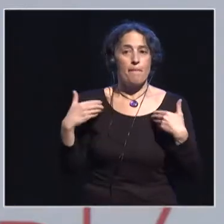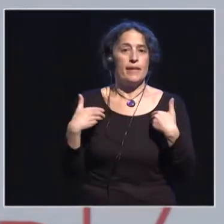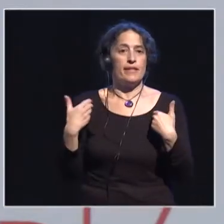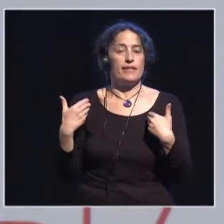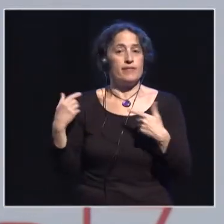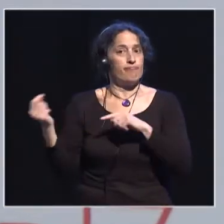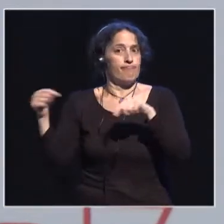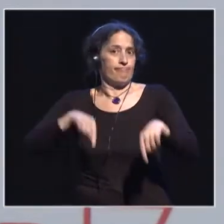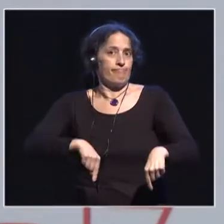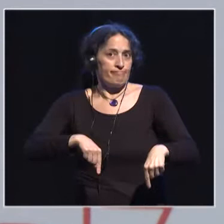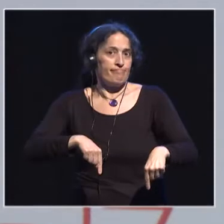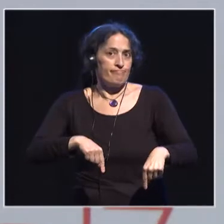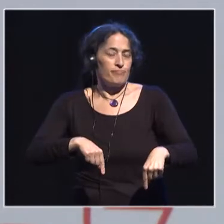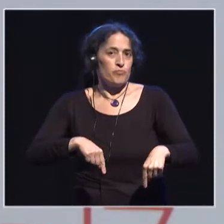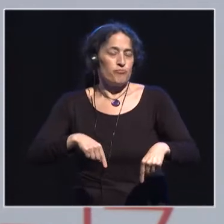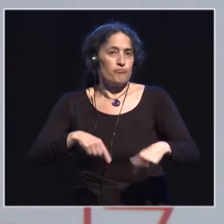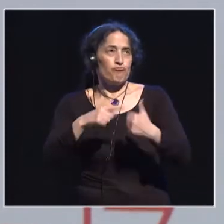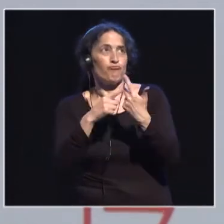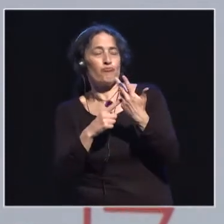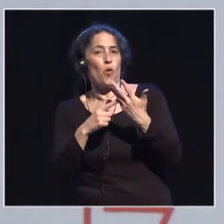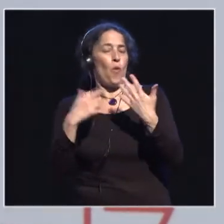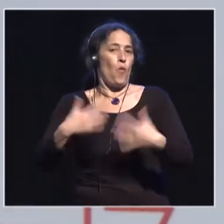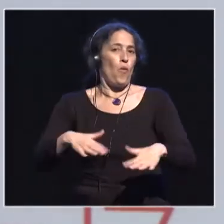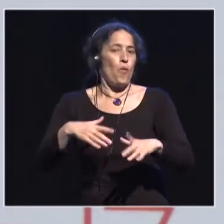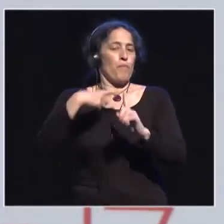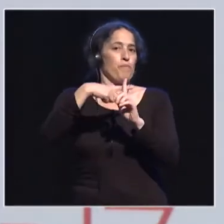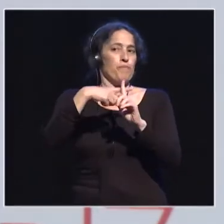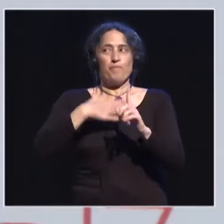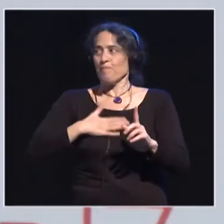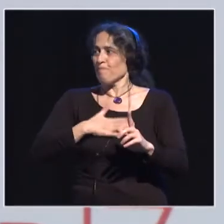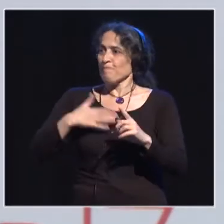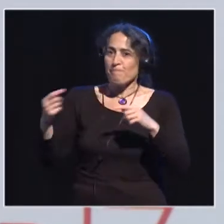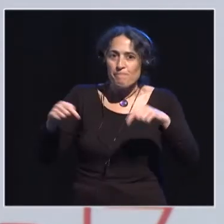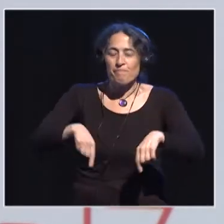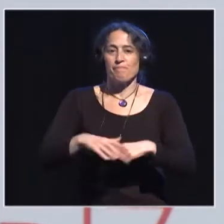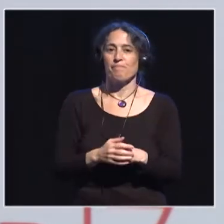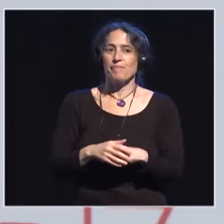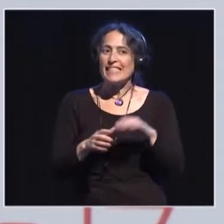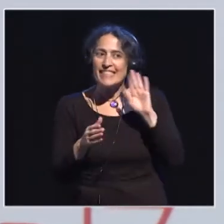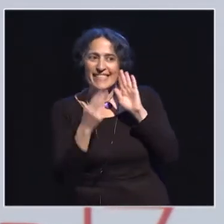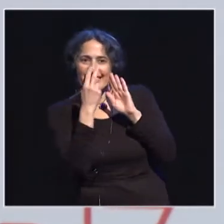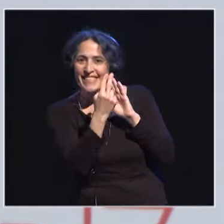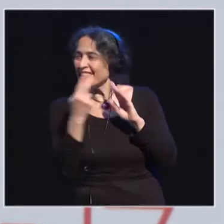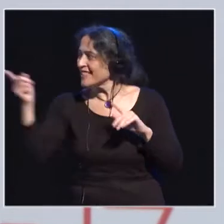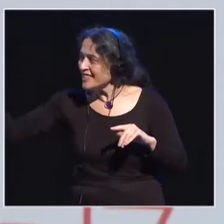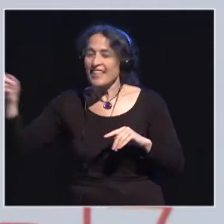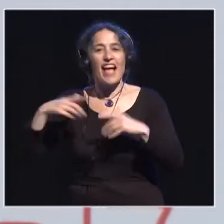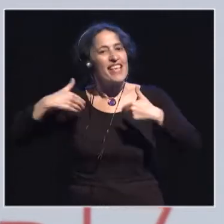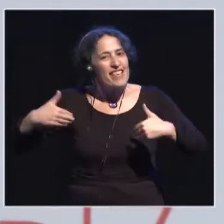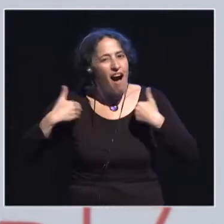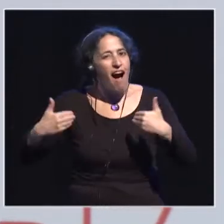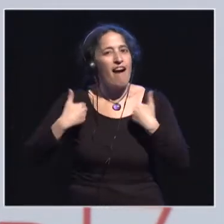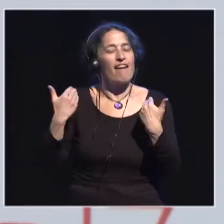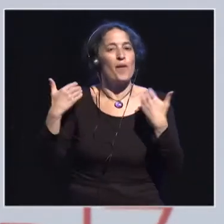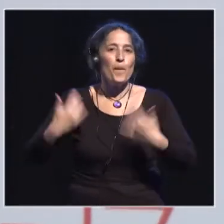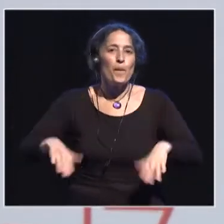many reasons. Happy to hear from our young leader here about what's